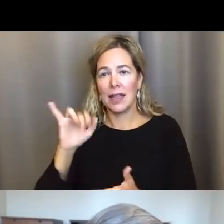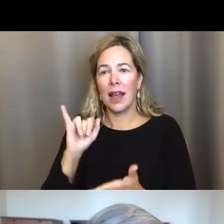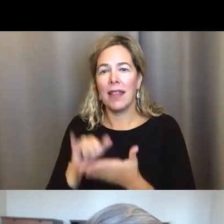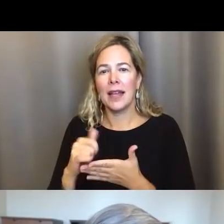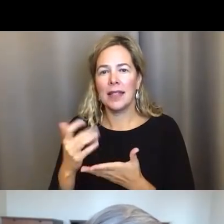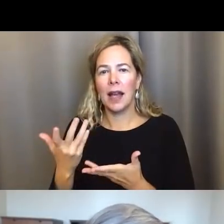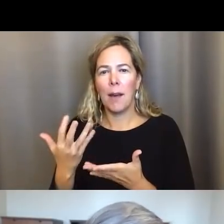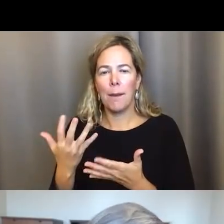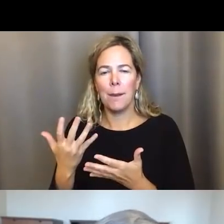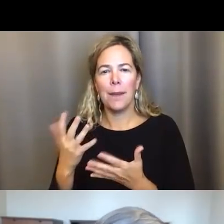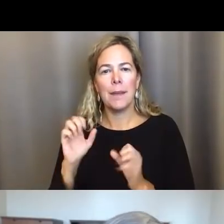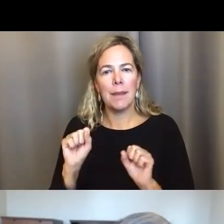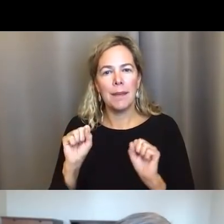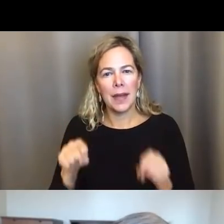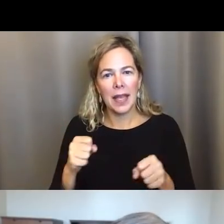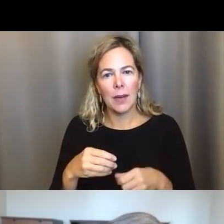can provide